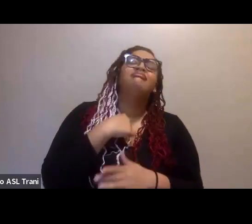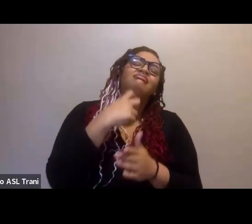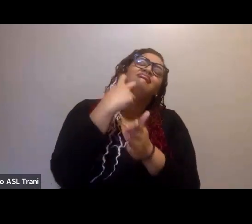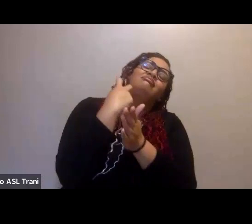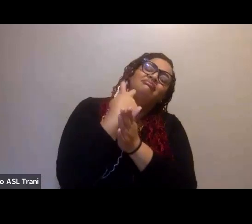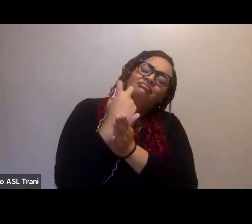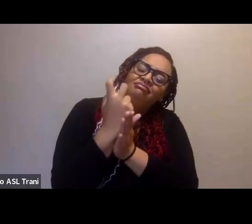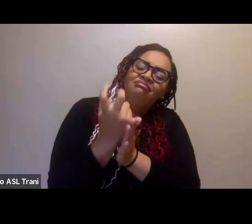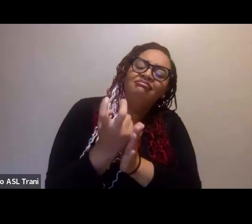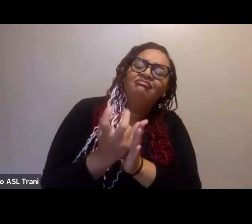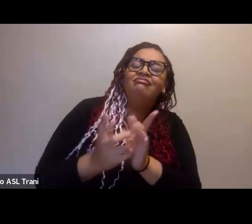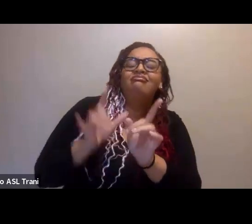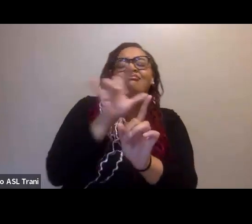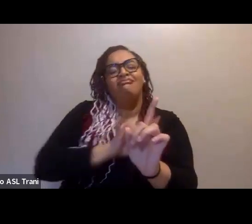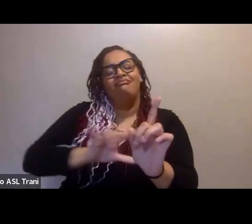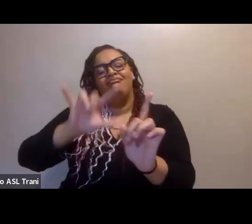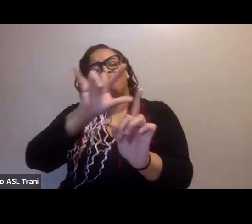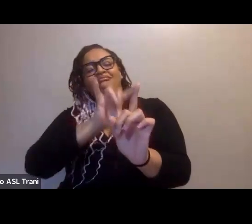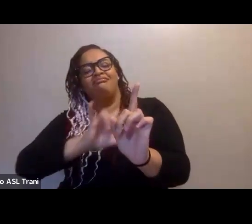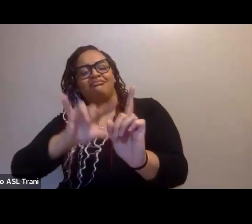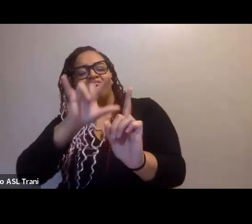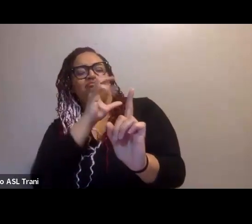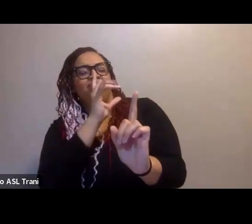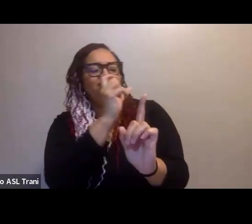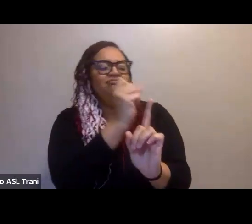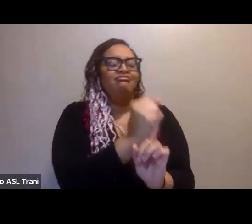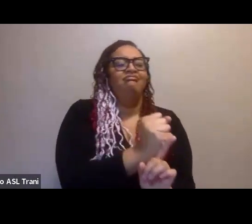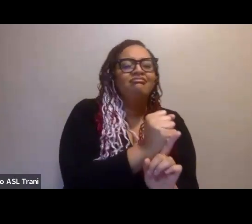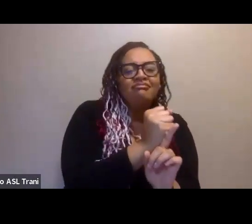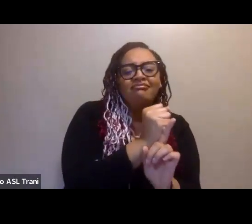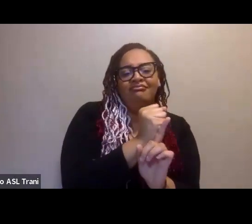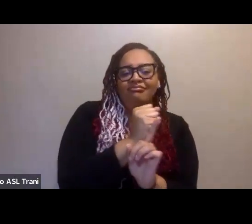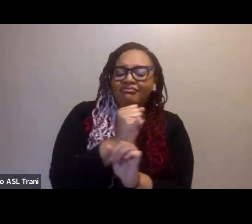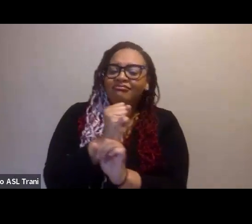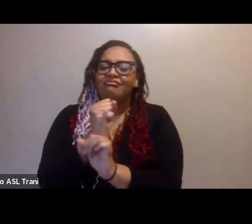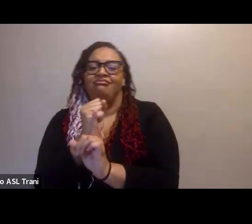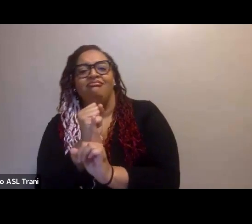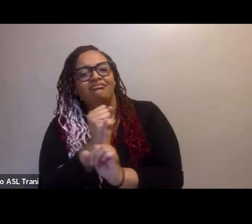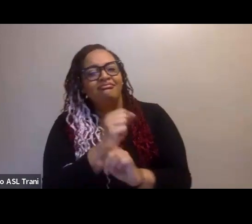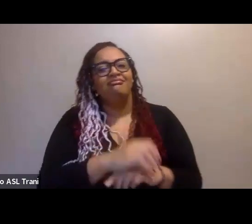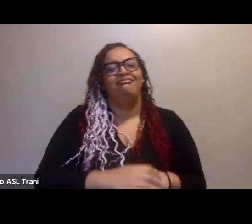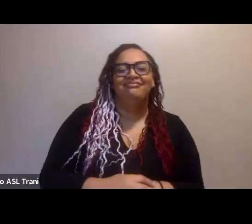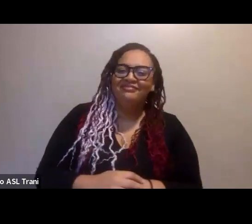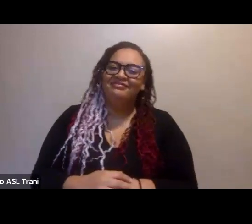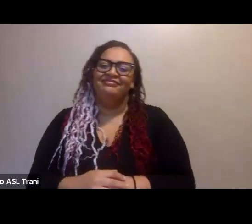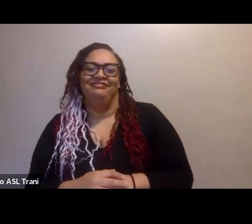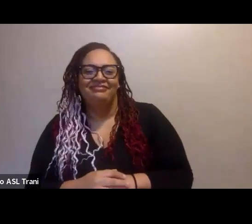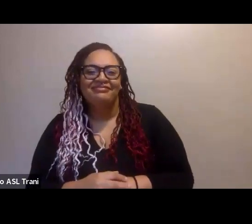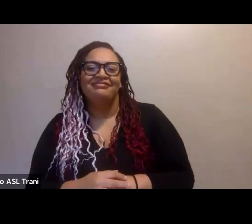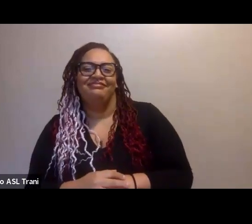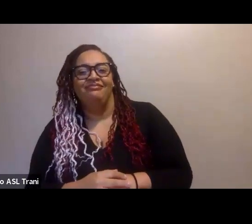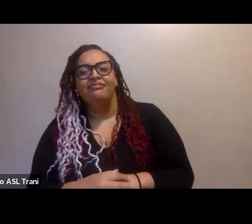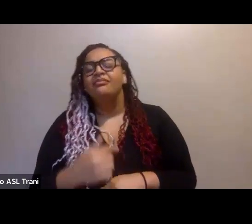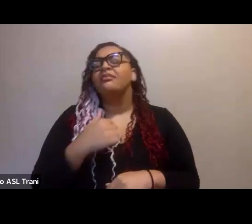I'm falling down, so into you, baby. This is the part. Hey. I'm